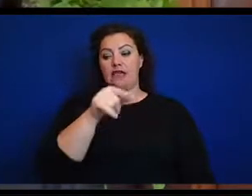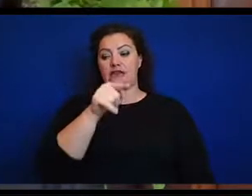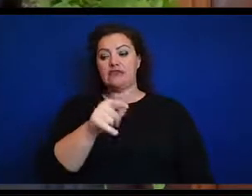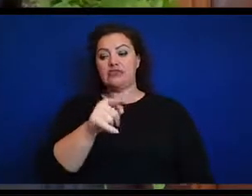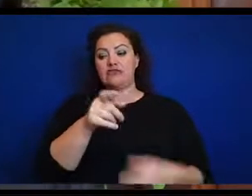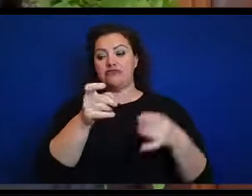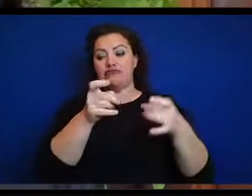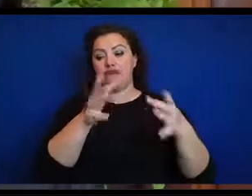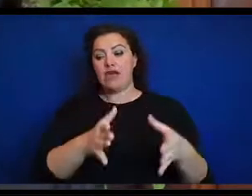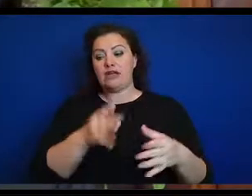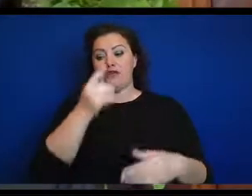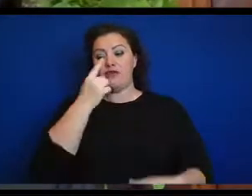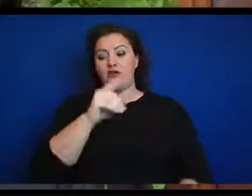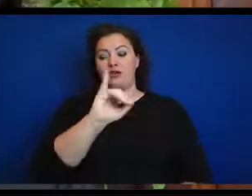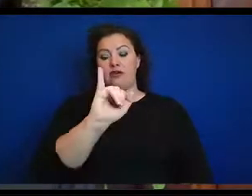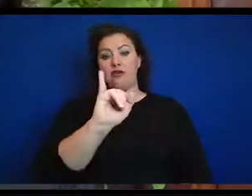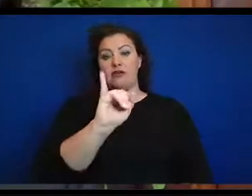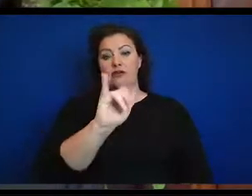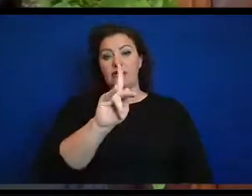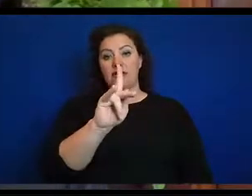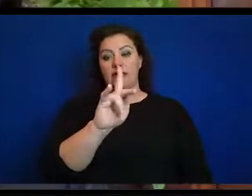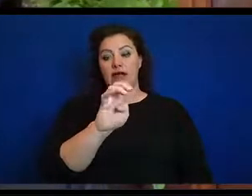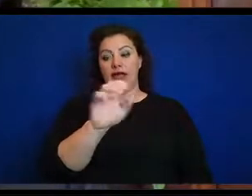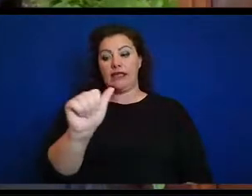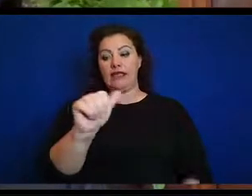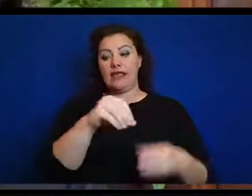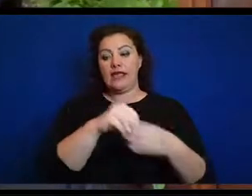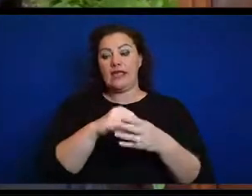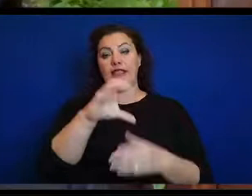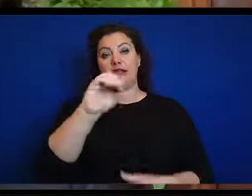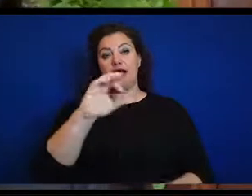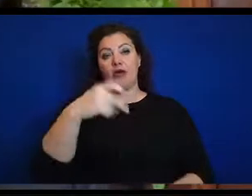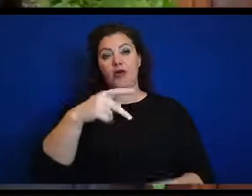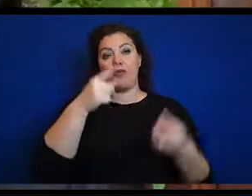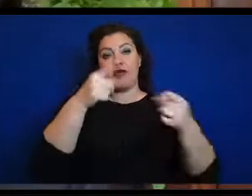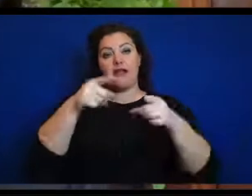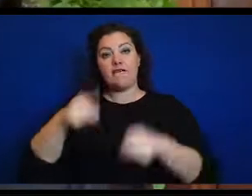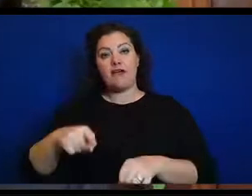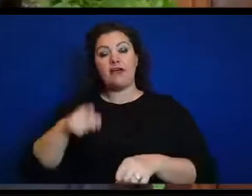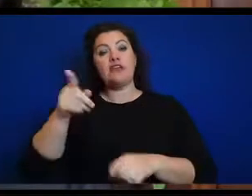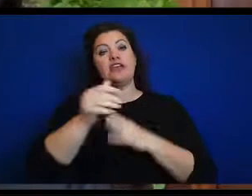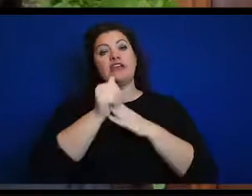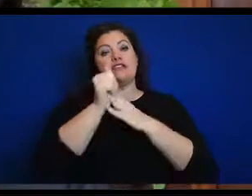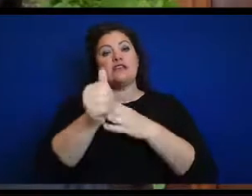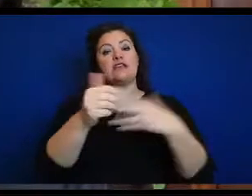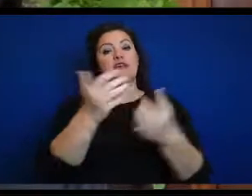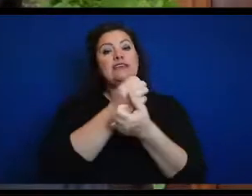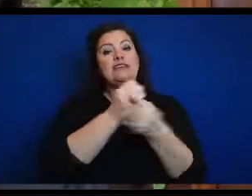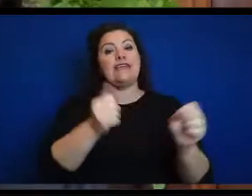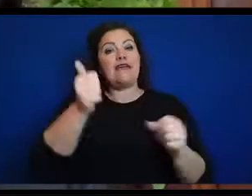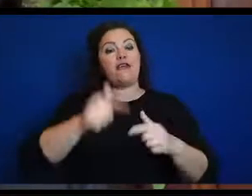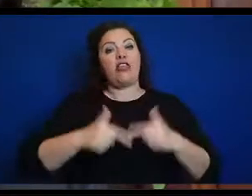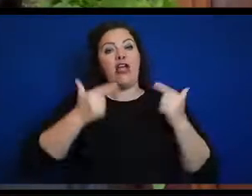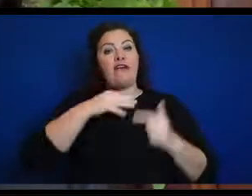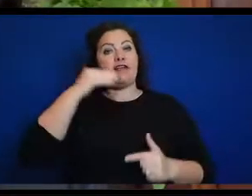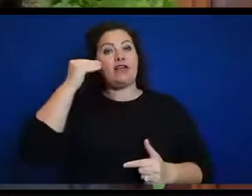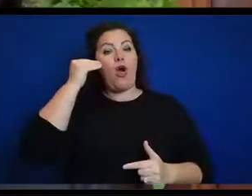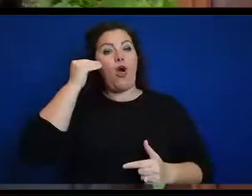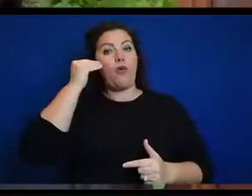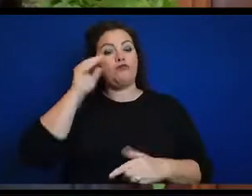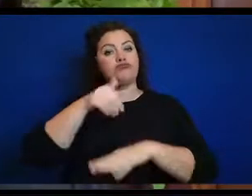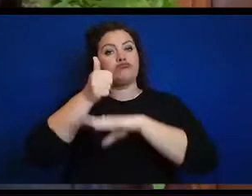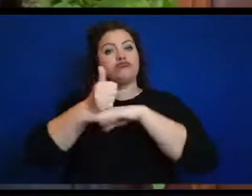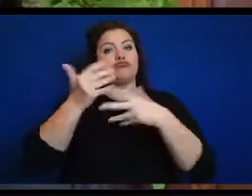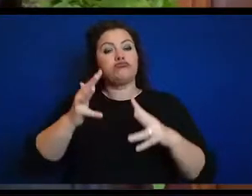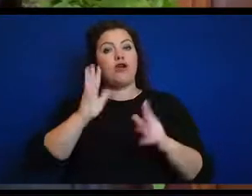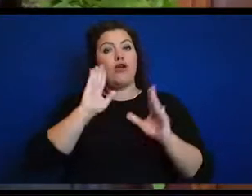Affairs for Ikea USA. Ms. Kelly leads Ikea's Safer Life at Home initiative, focusing